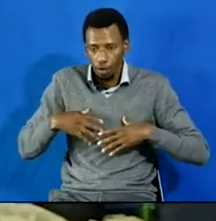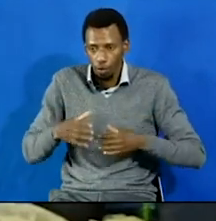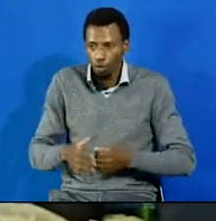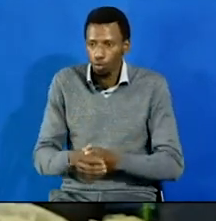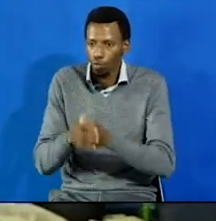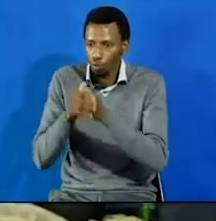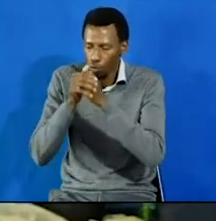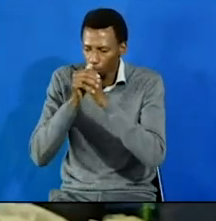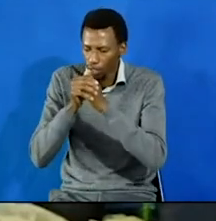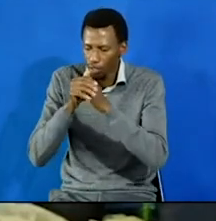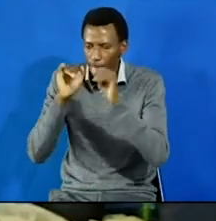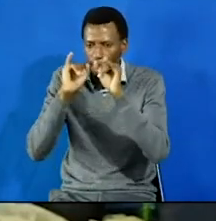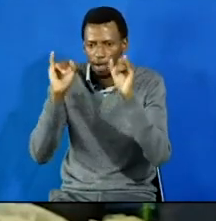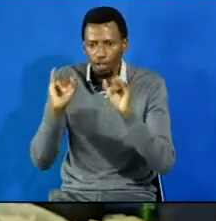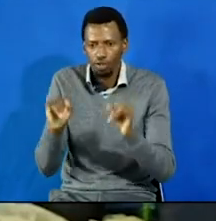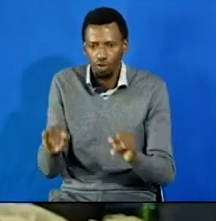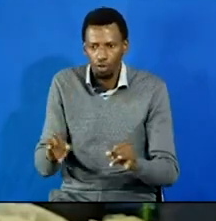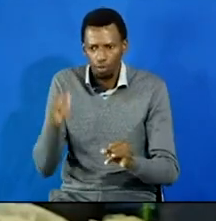worshiping idols.